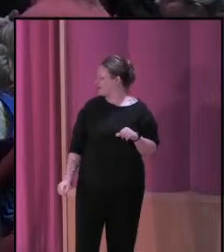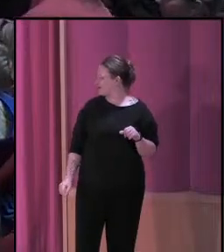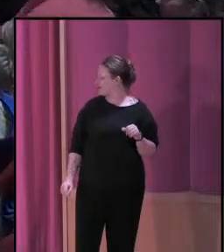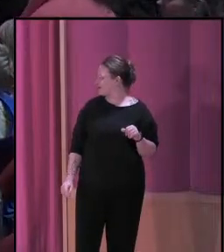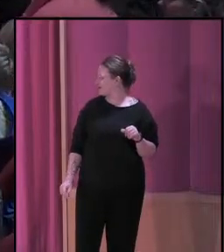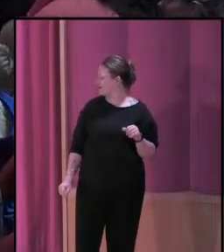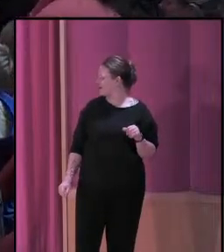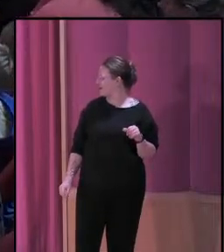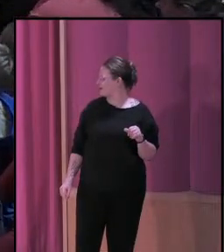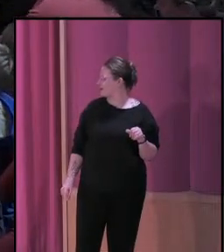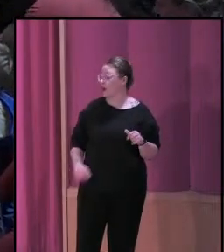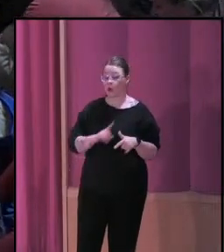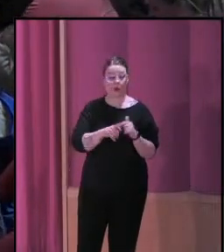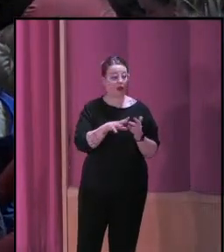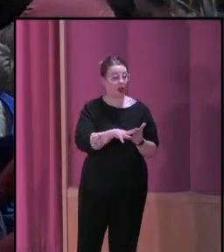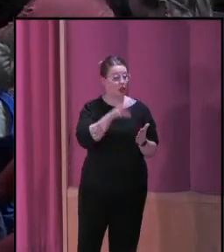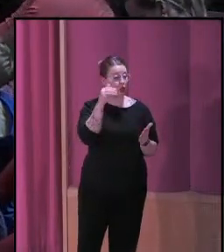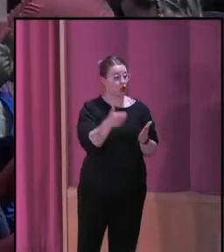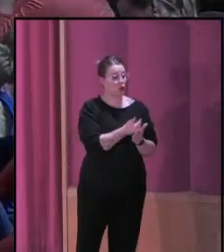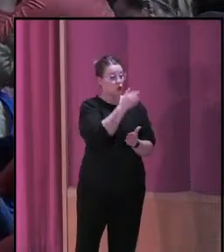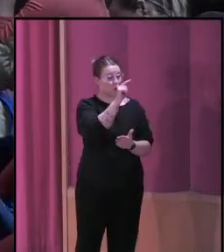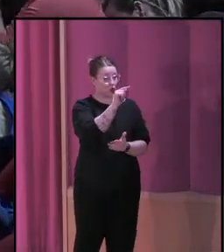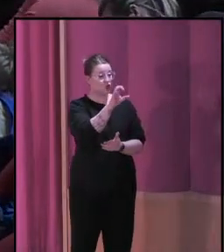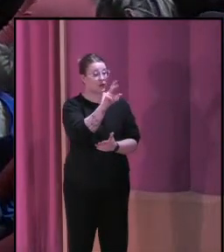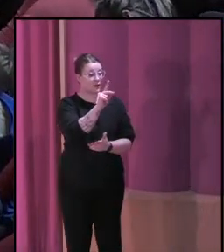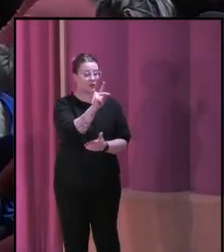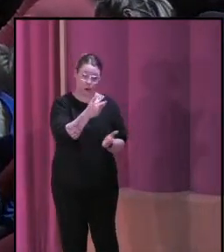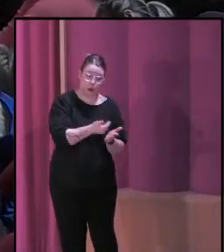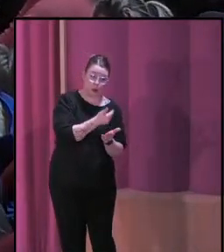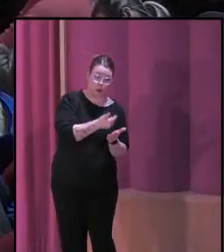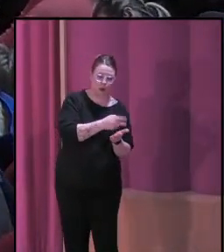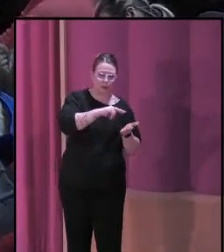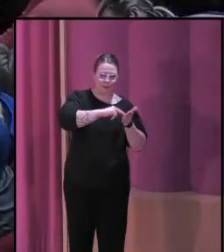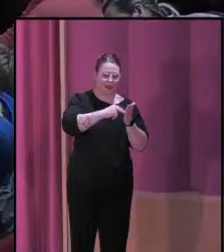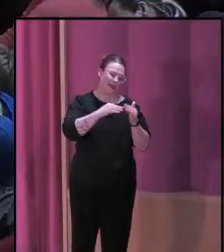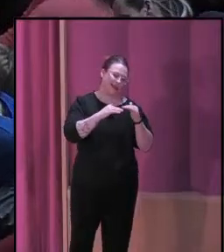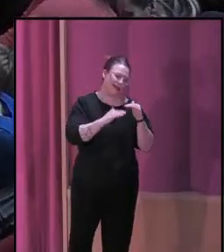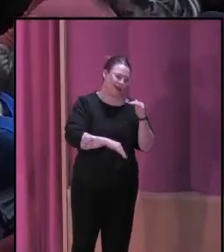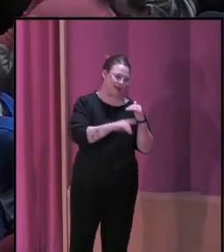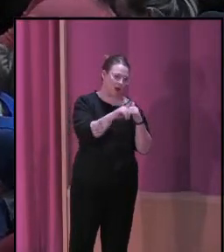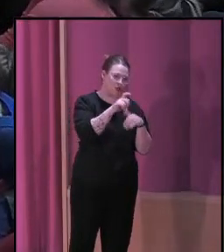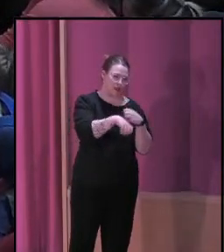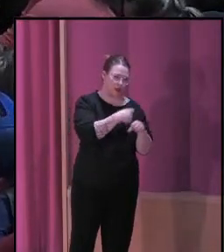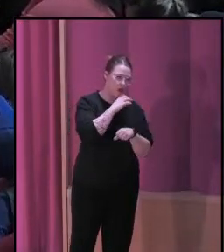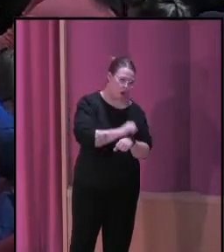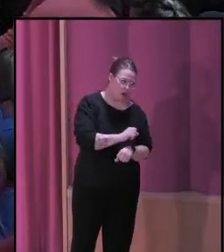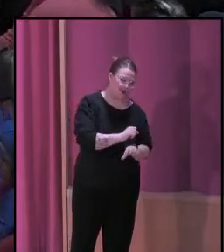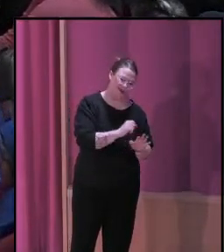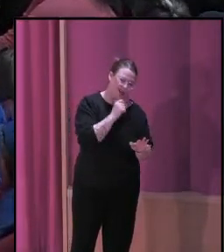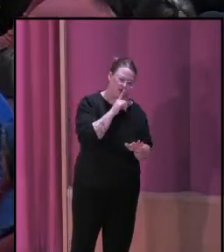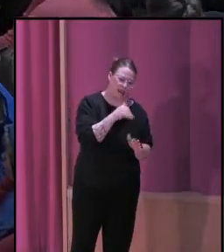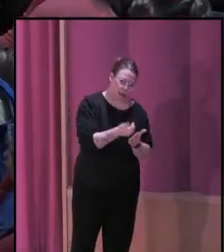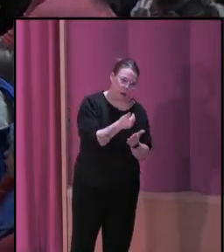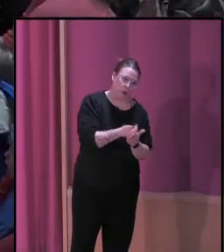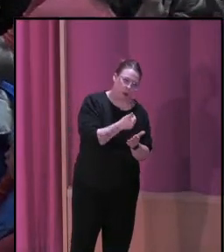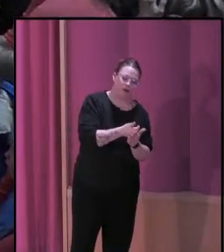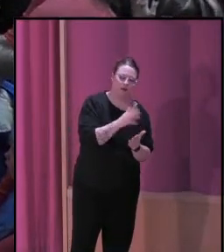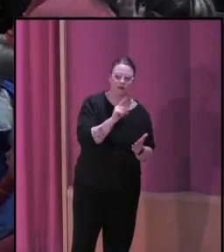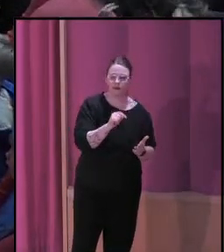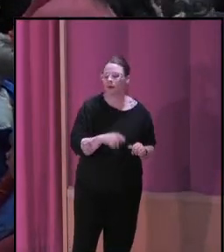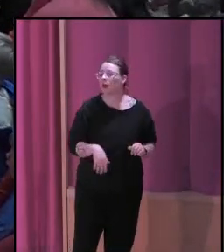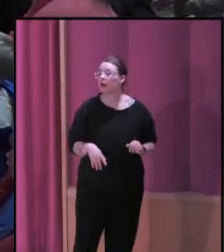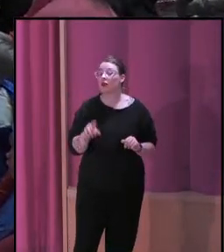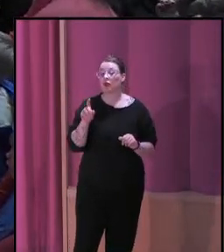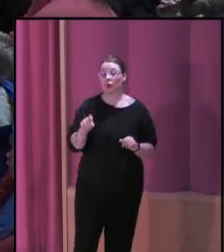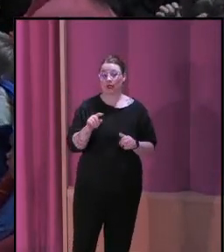when you're learning a new trick, this is a new trick, and by new, I just mean less than 100 years old. when you're learning a new trick, you have to have three things. You have to have the